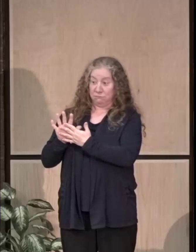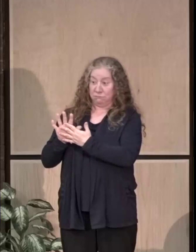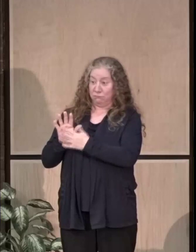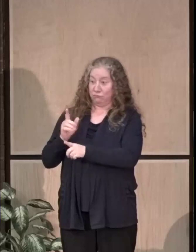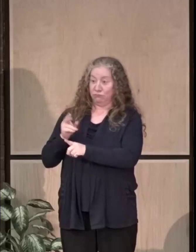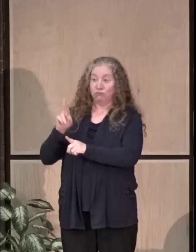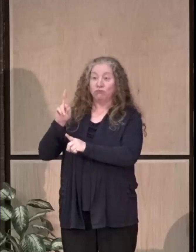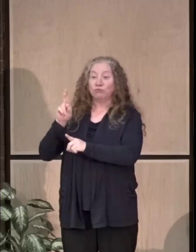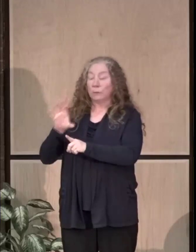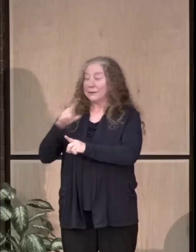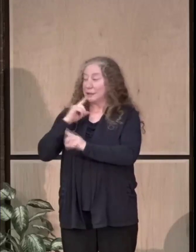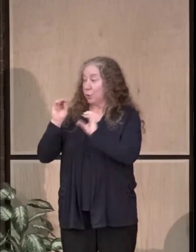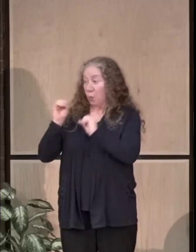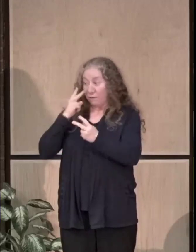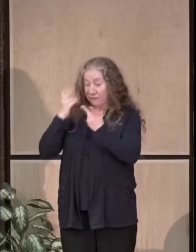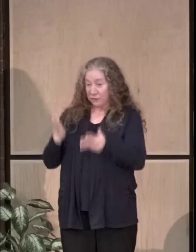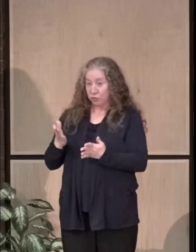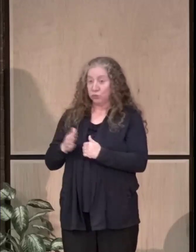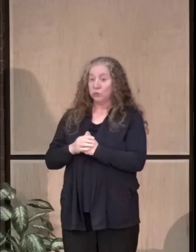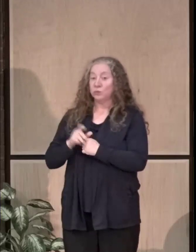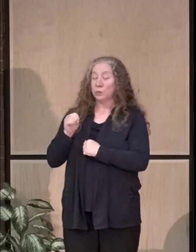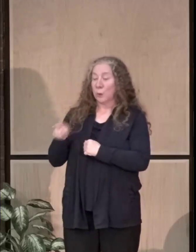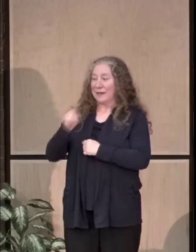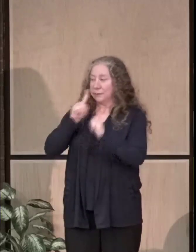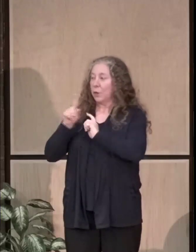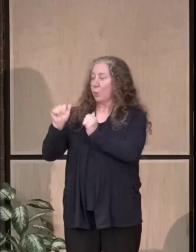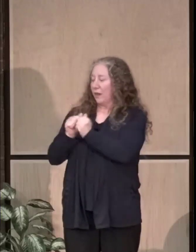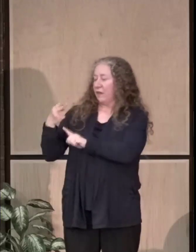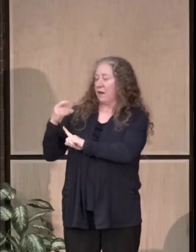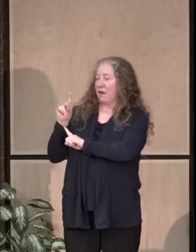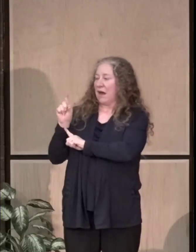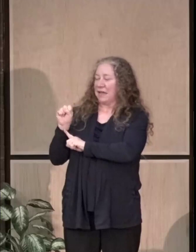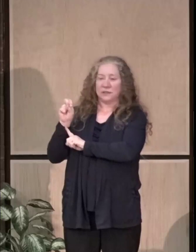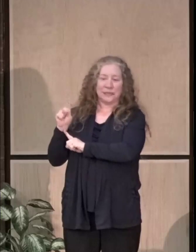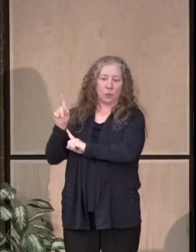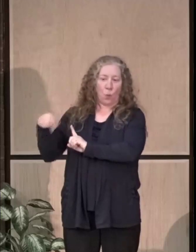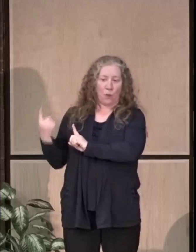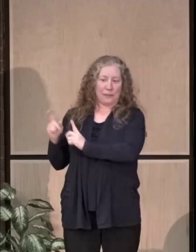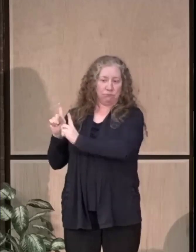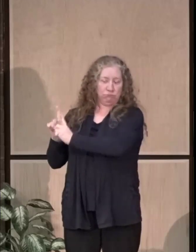that he was speaking with Hodgson. Okay, so